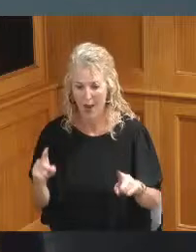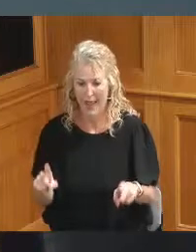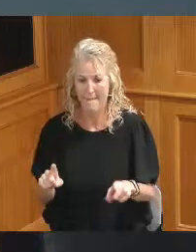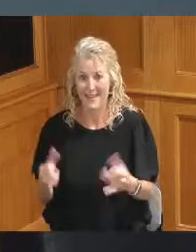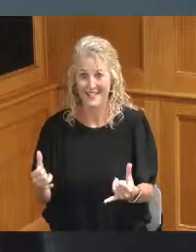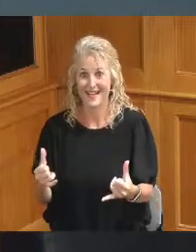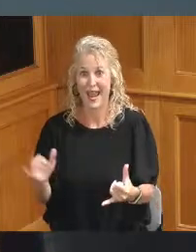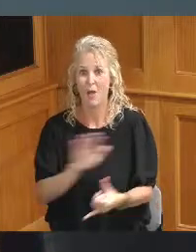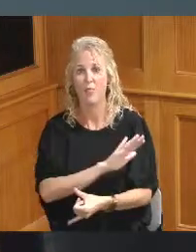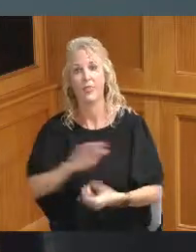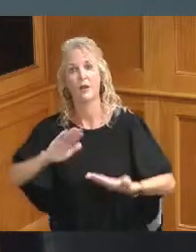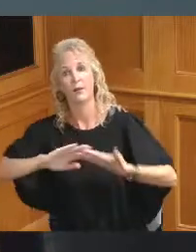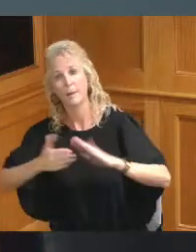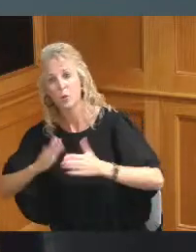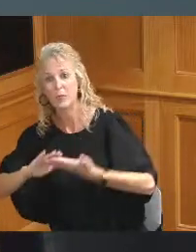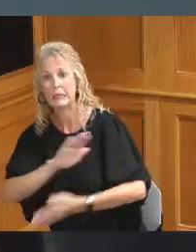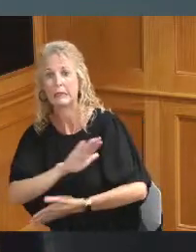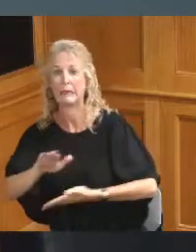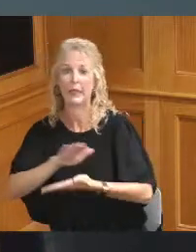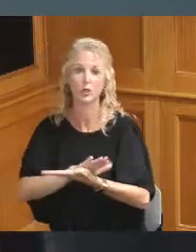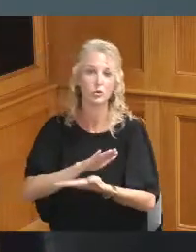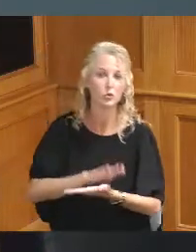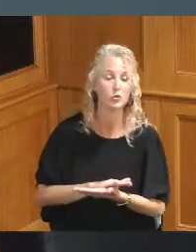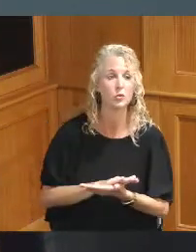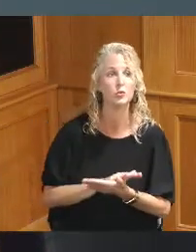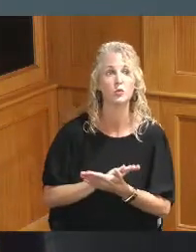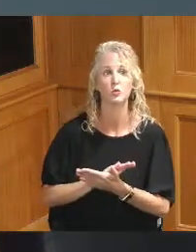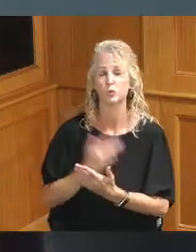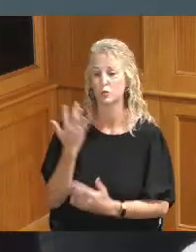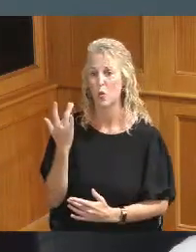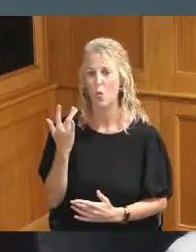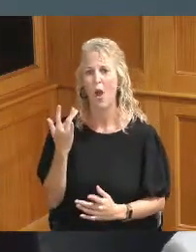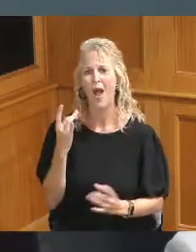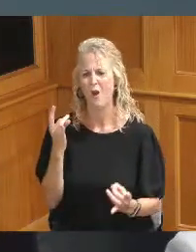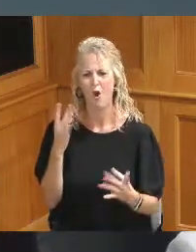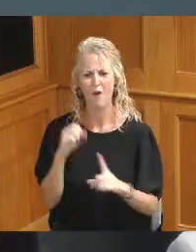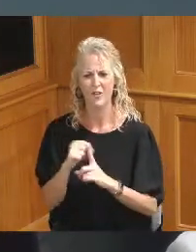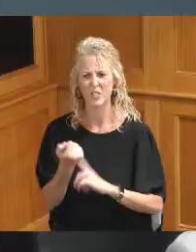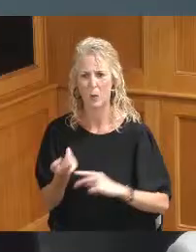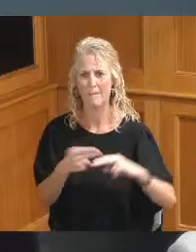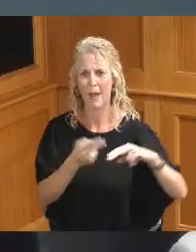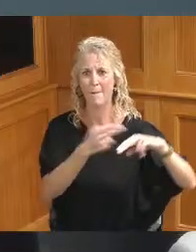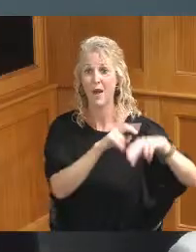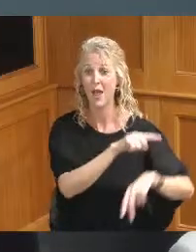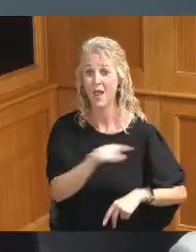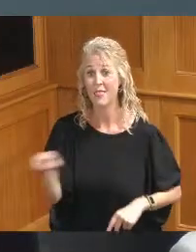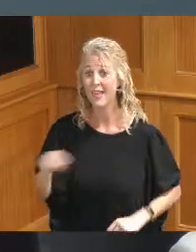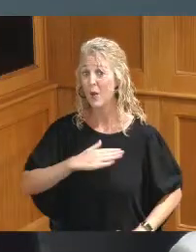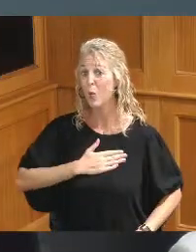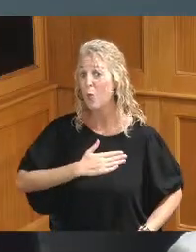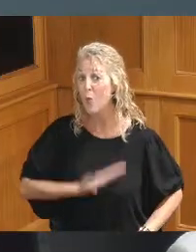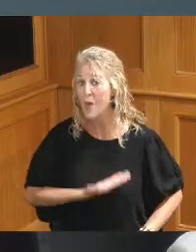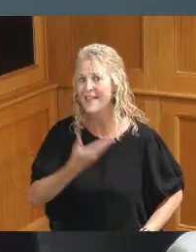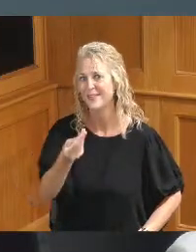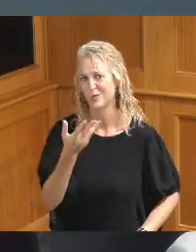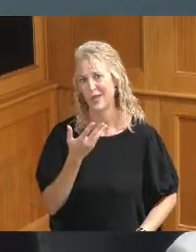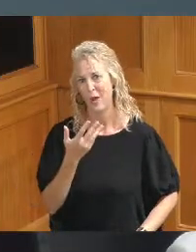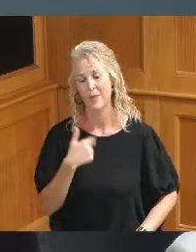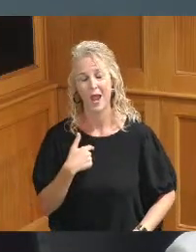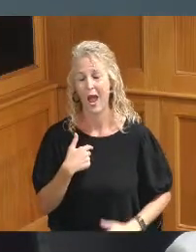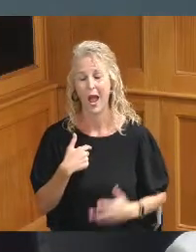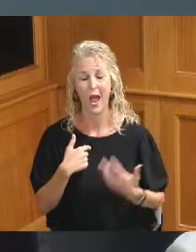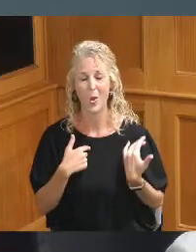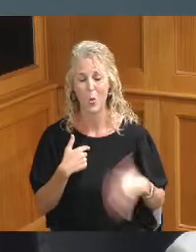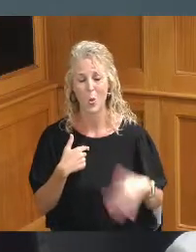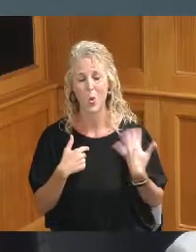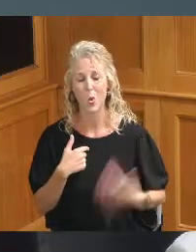in the community, in schools, why the violence is going on, and they felt open enough to tell me, I am definitely